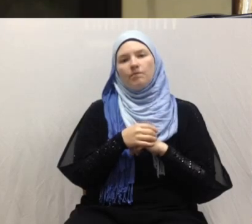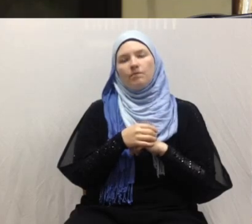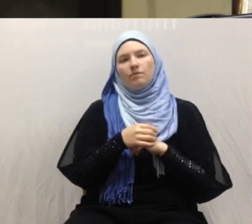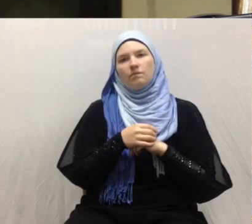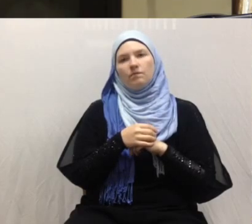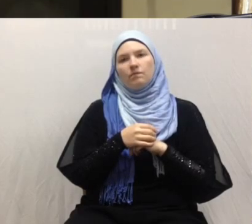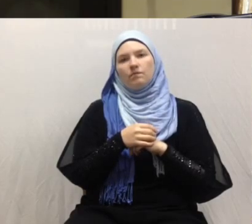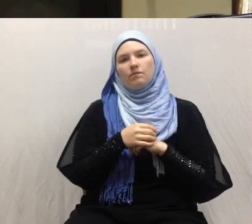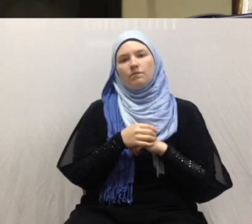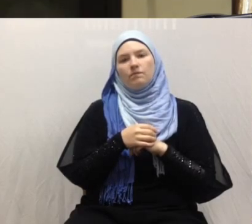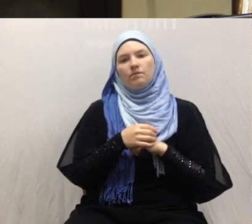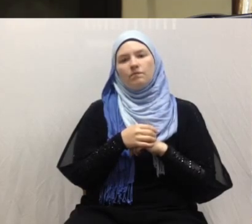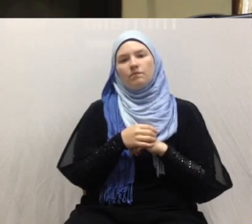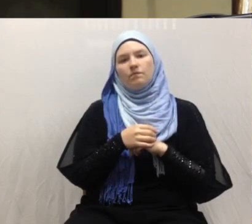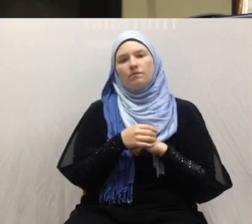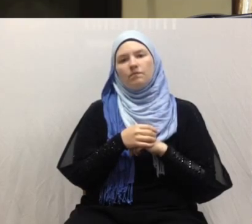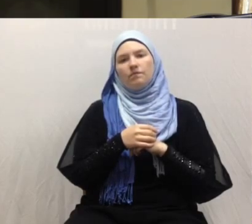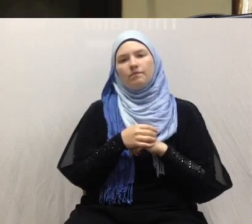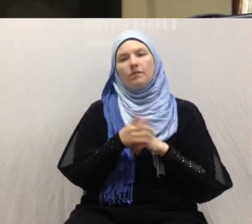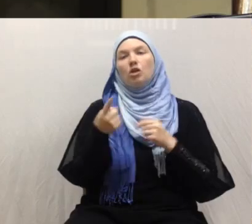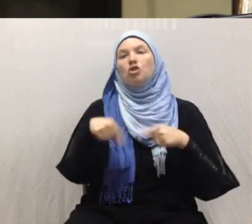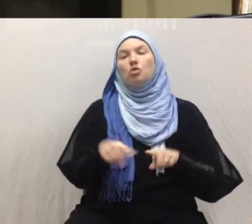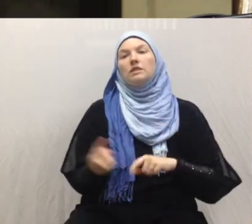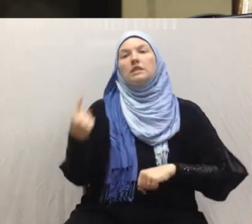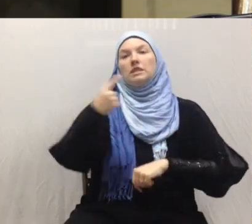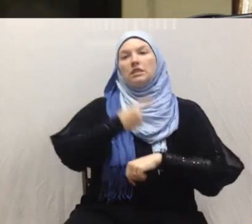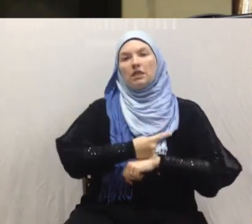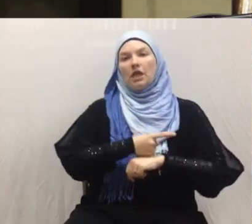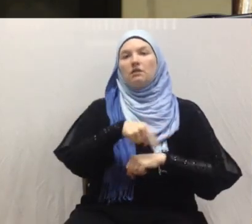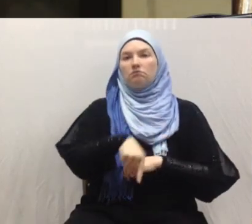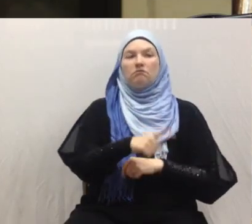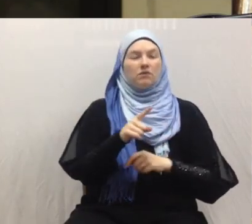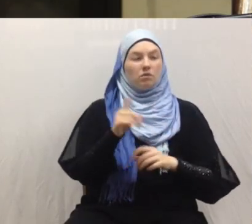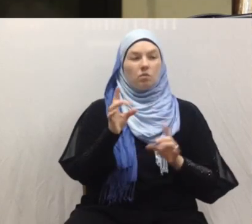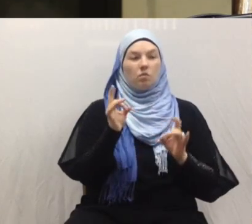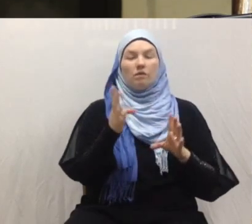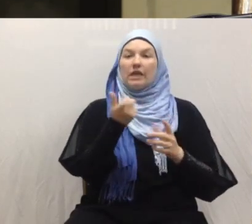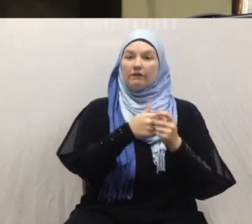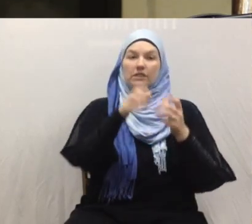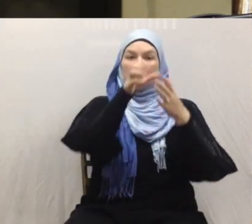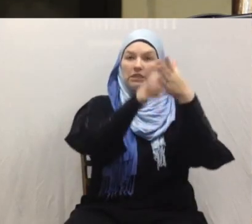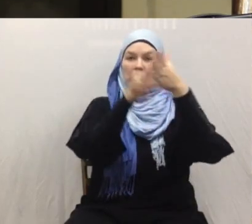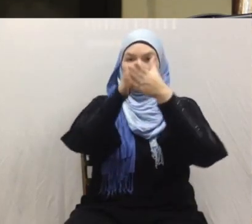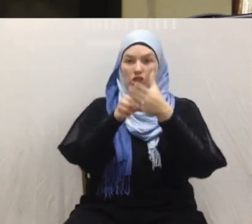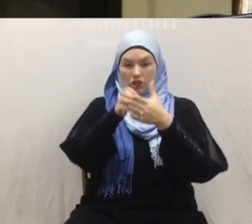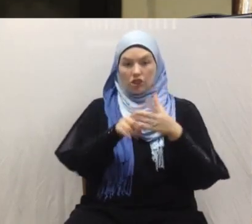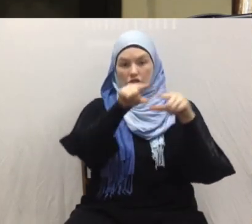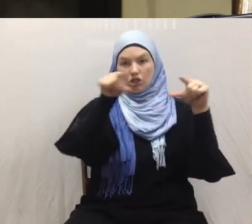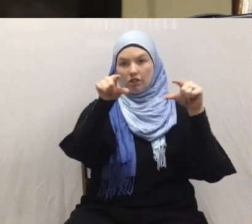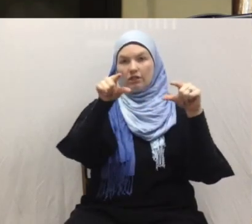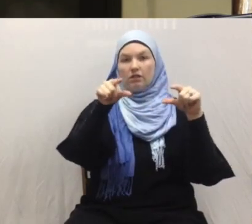they paid in heathism, which means during the days of Jahiliyyah. Every section shall redeem its prisoners